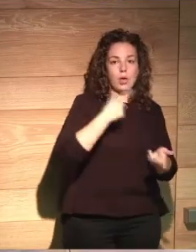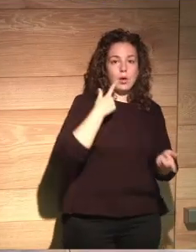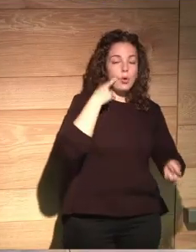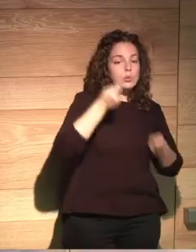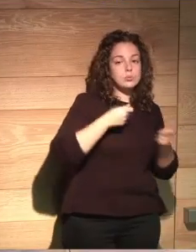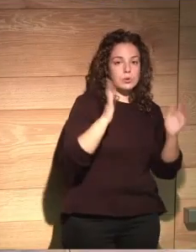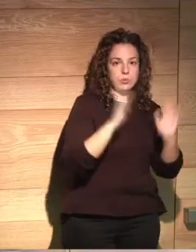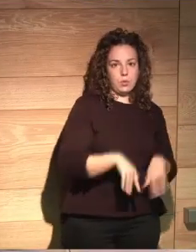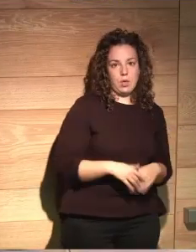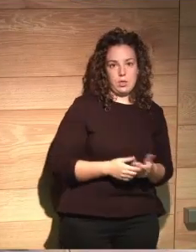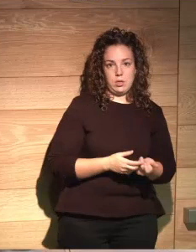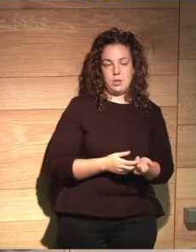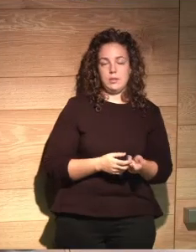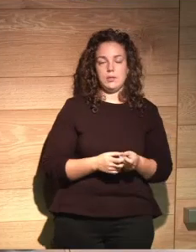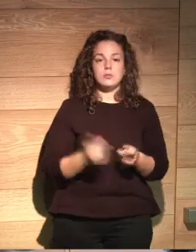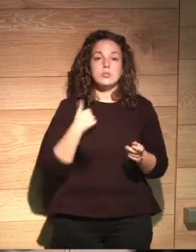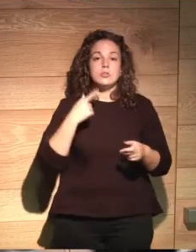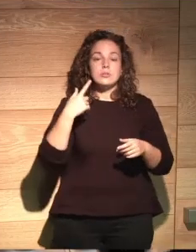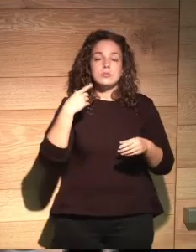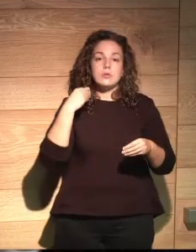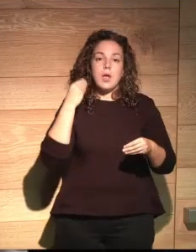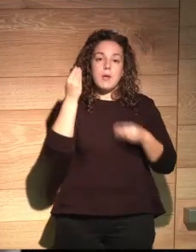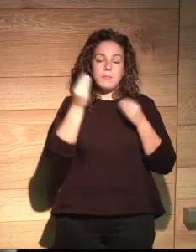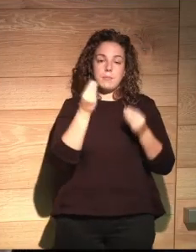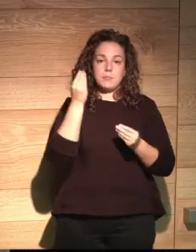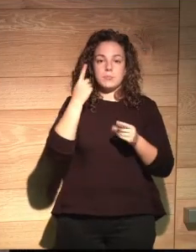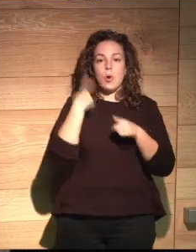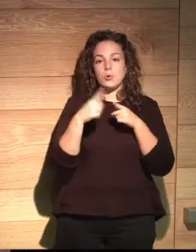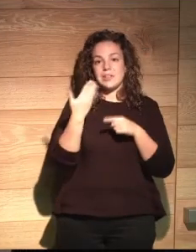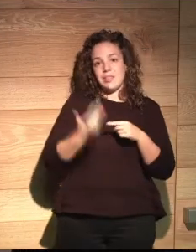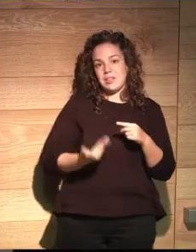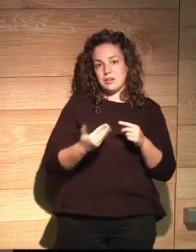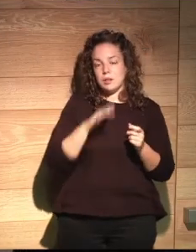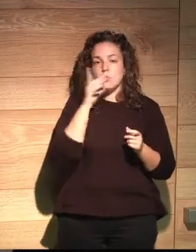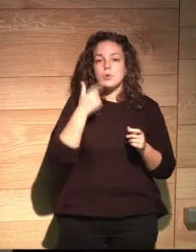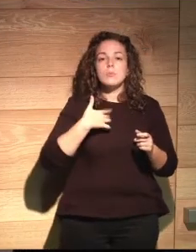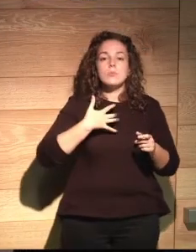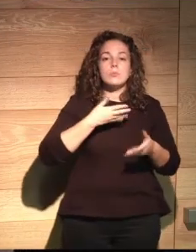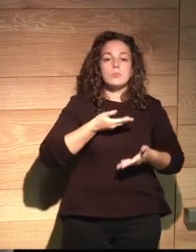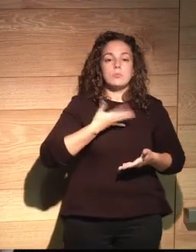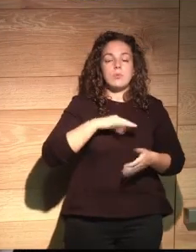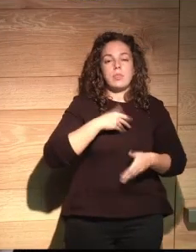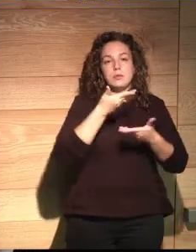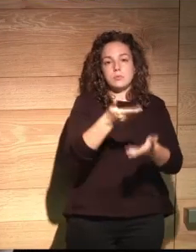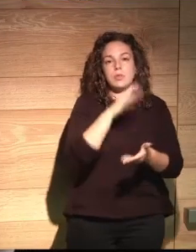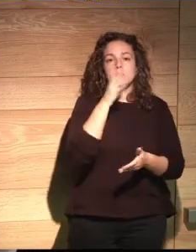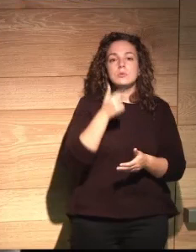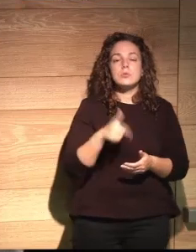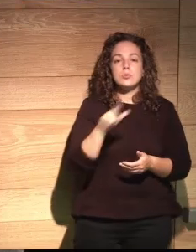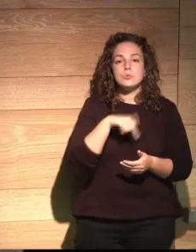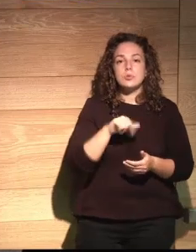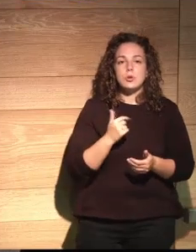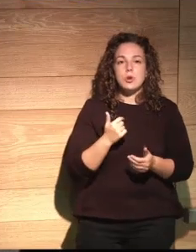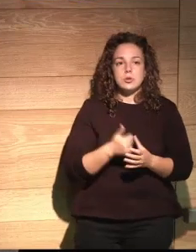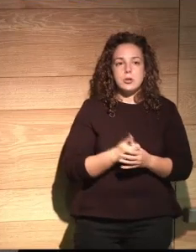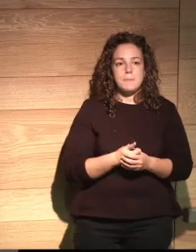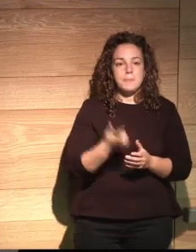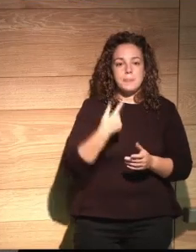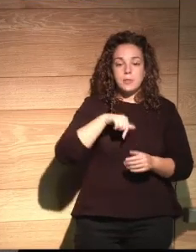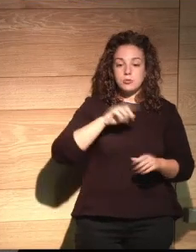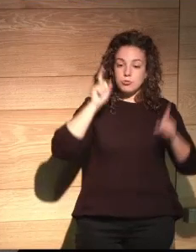fracture between the civitas and the urbanitas. So the citizens do not have the control of the city any longer. This is a very interesting thing, and we can help